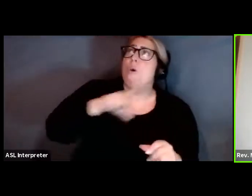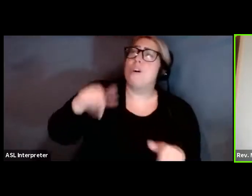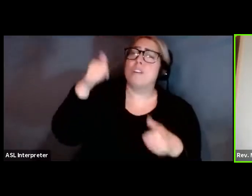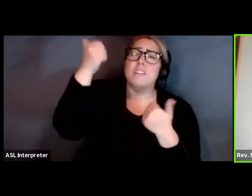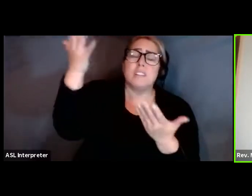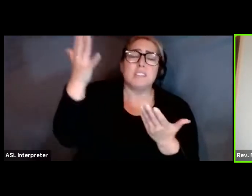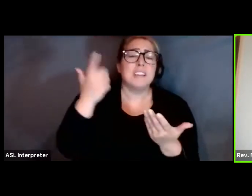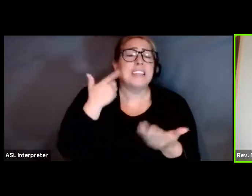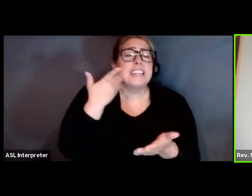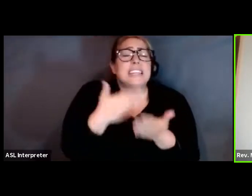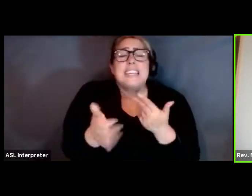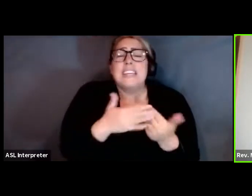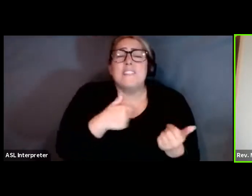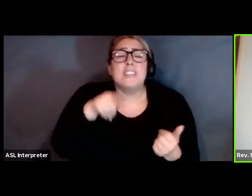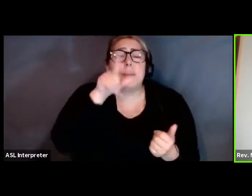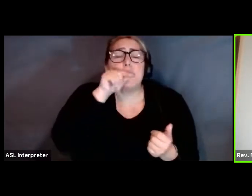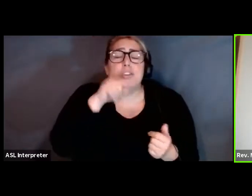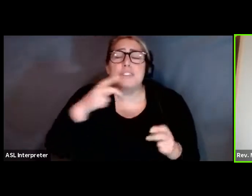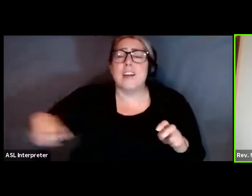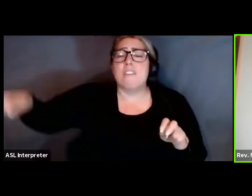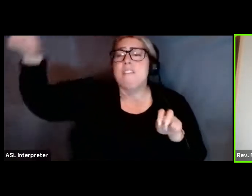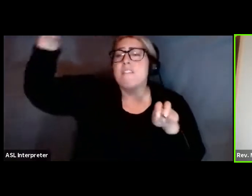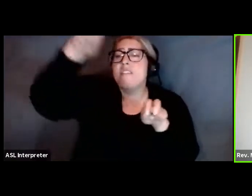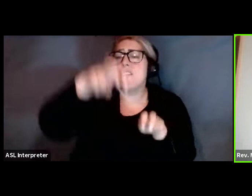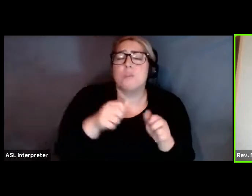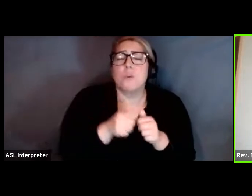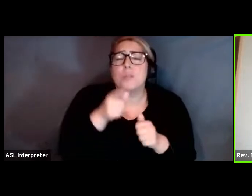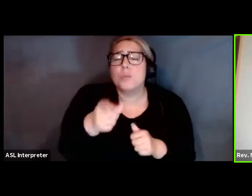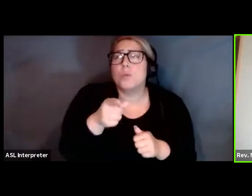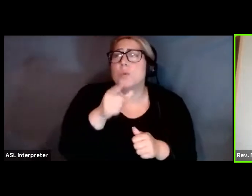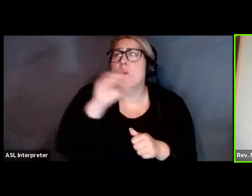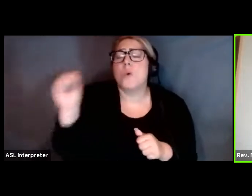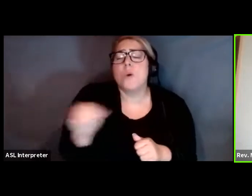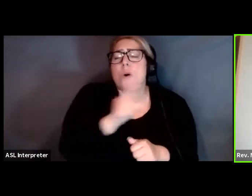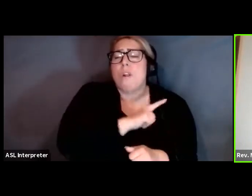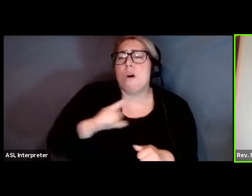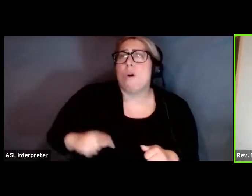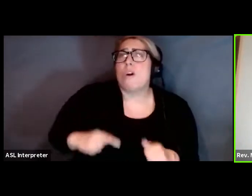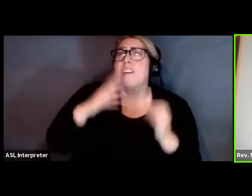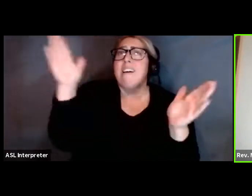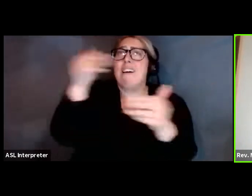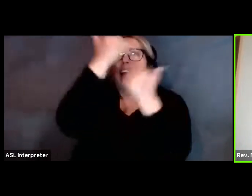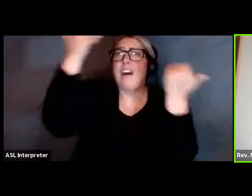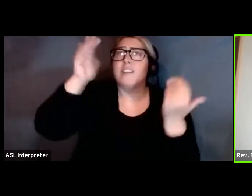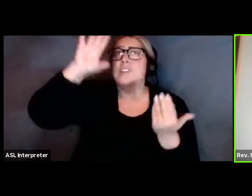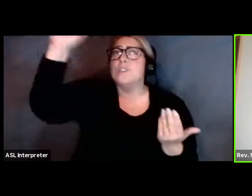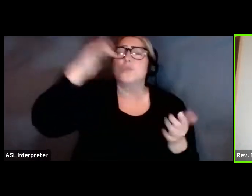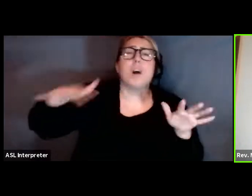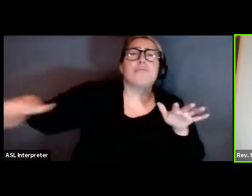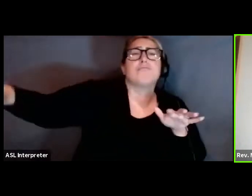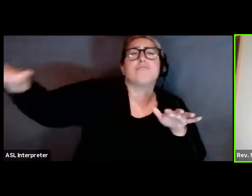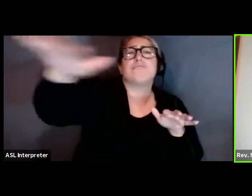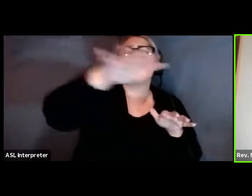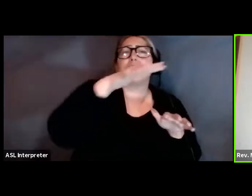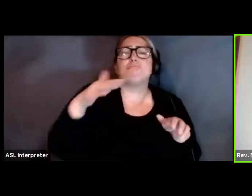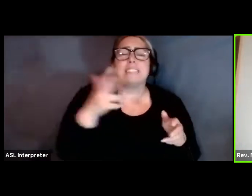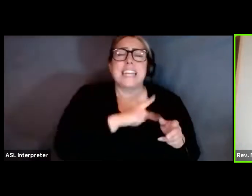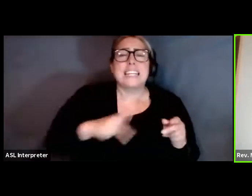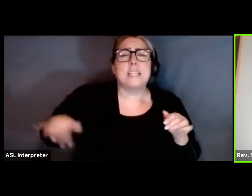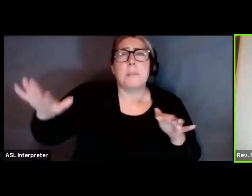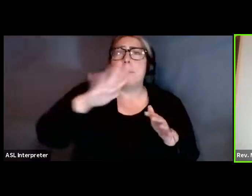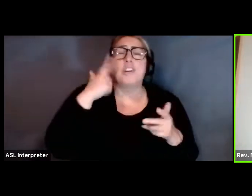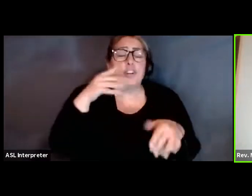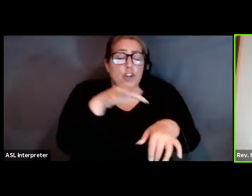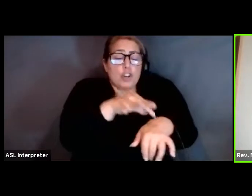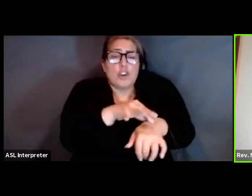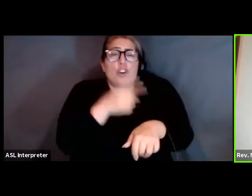nest, a place near your altar, O Lord. Heaven is your throne and the earth your footstool.